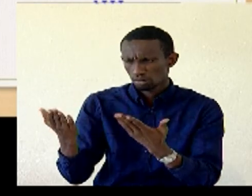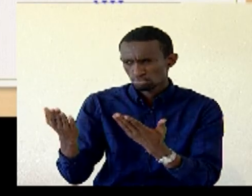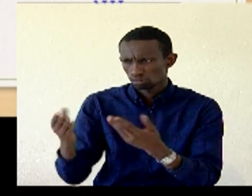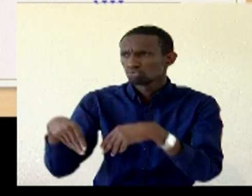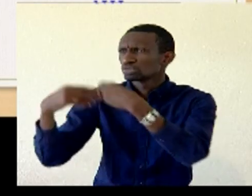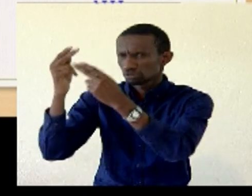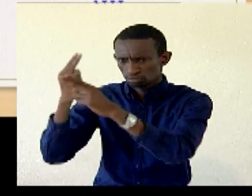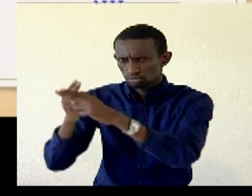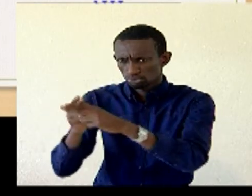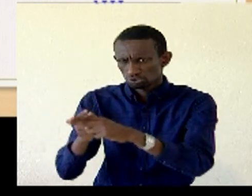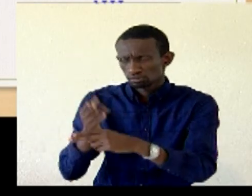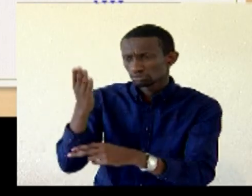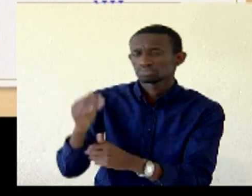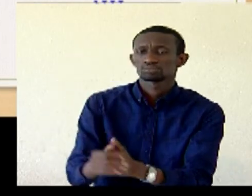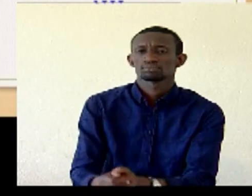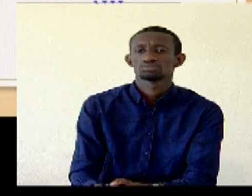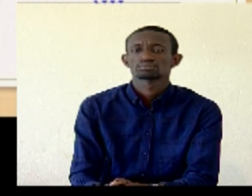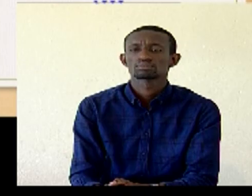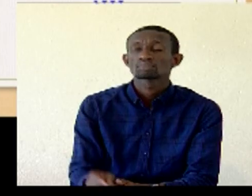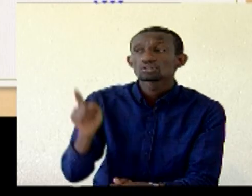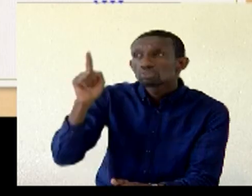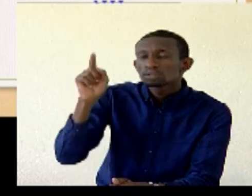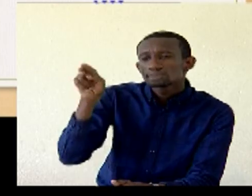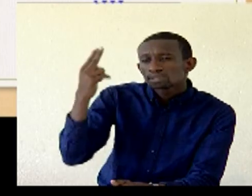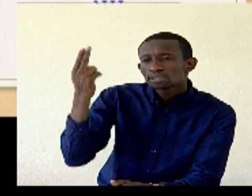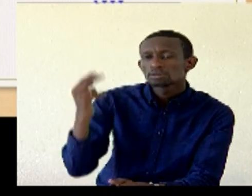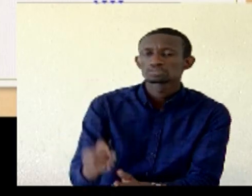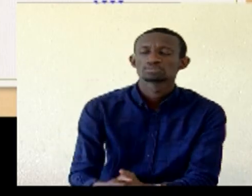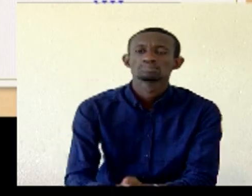you'll be revising on that. So this is a secondary